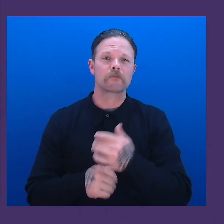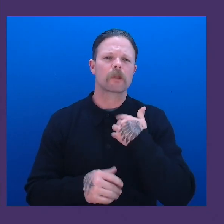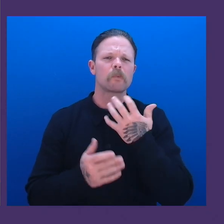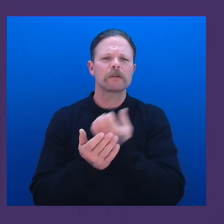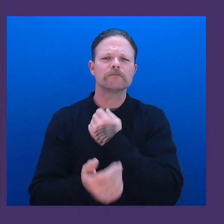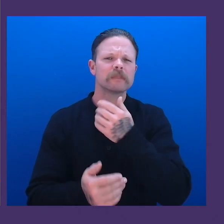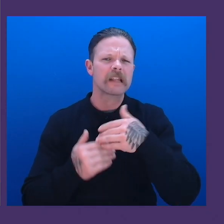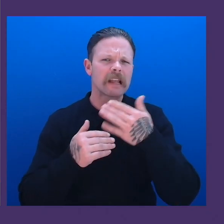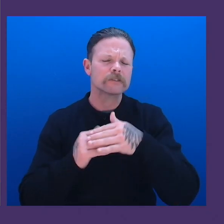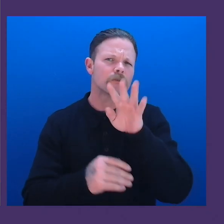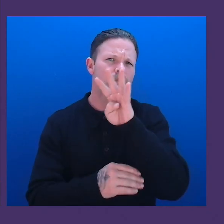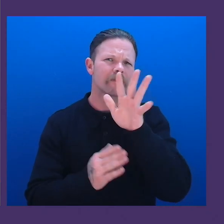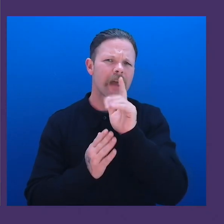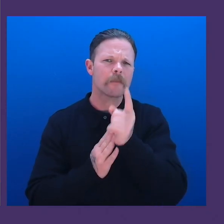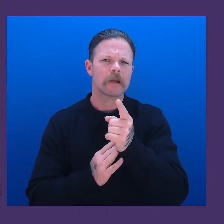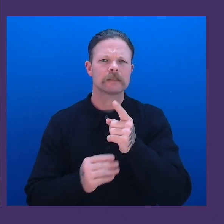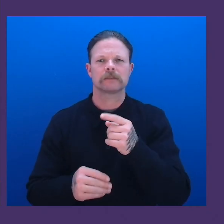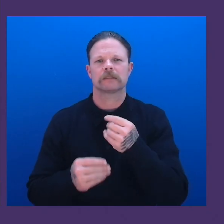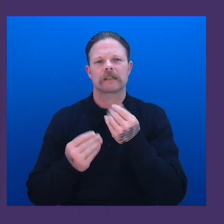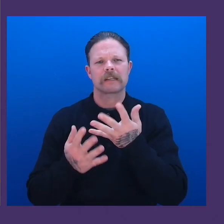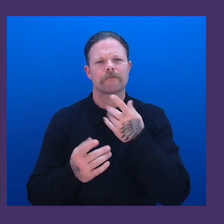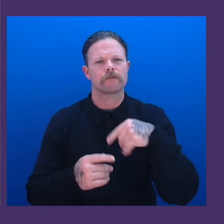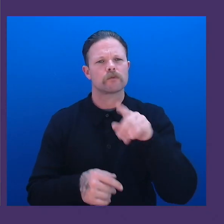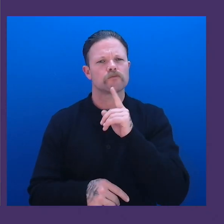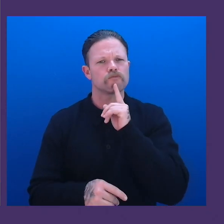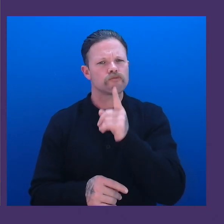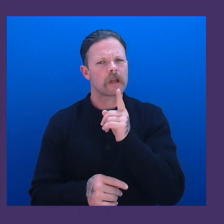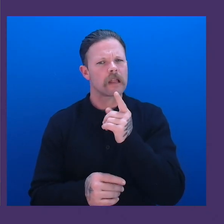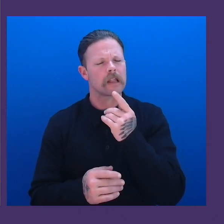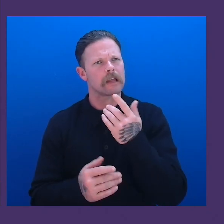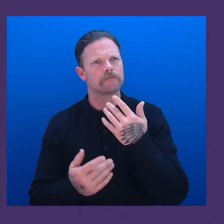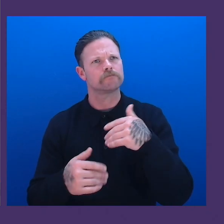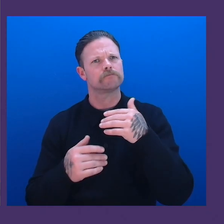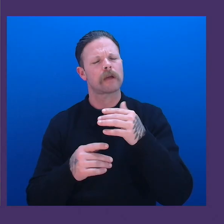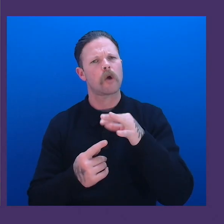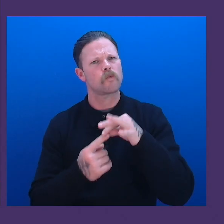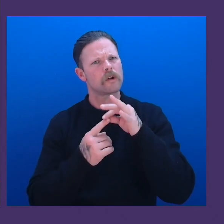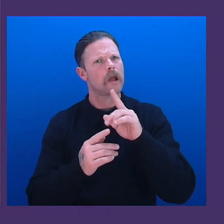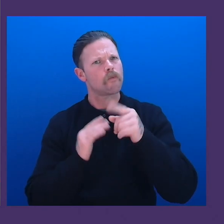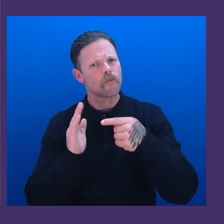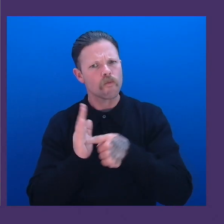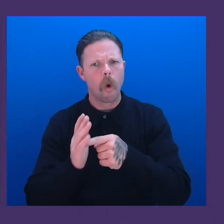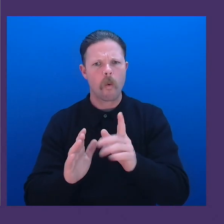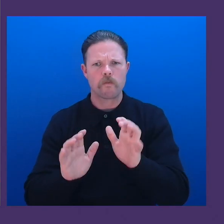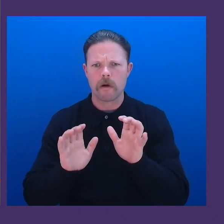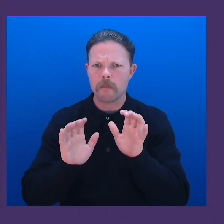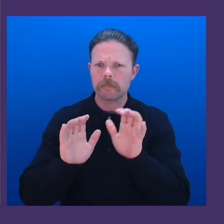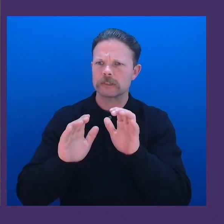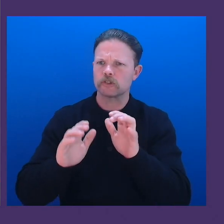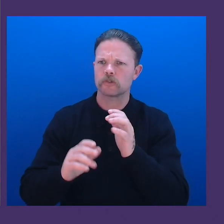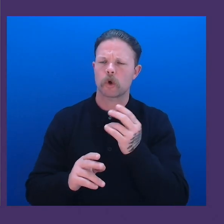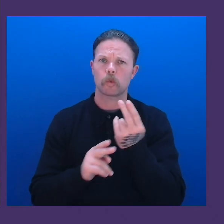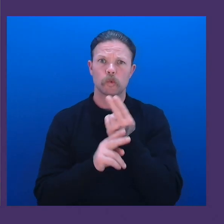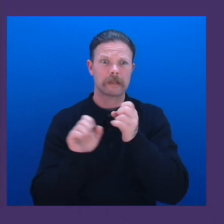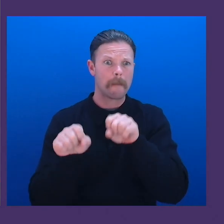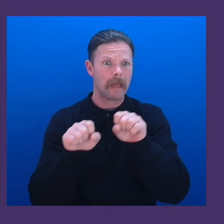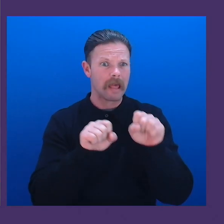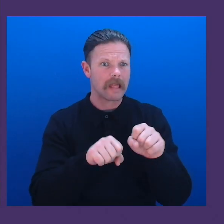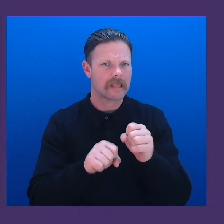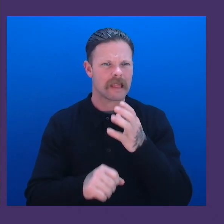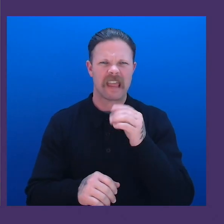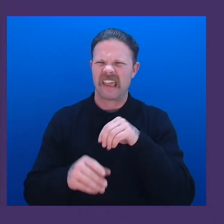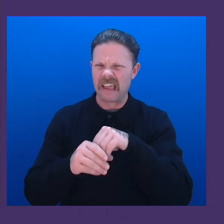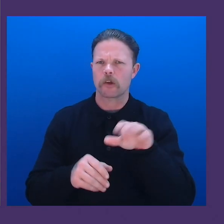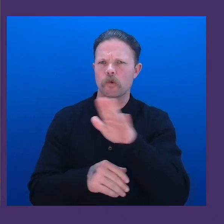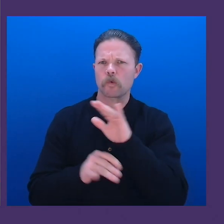about usability, given you all have unique roles in pushing usability at your organizations. So I want to open up the first question